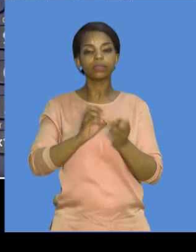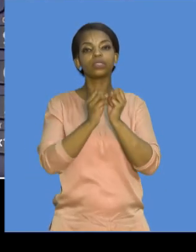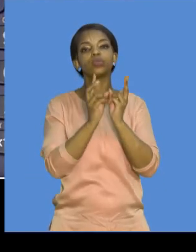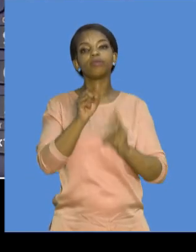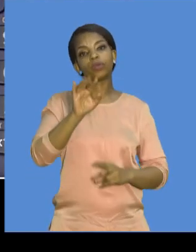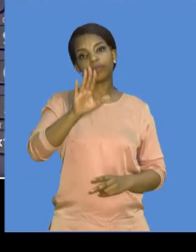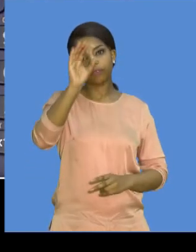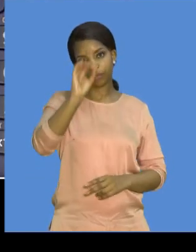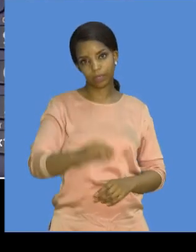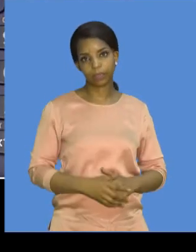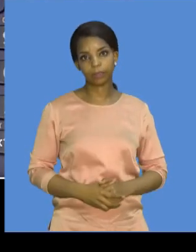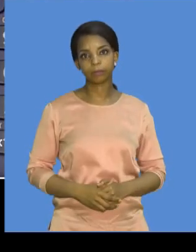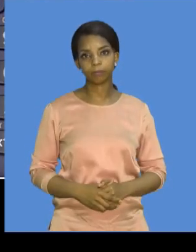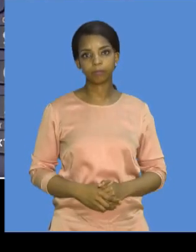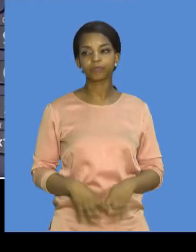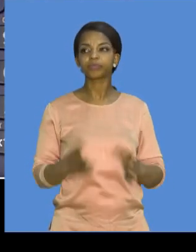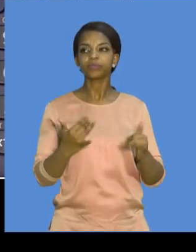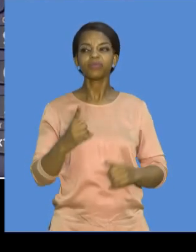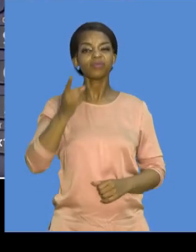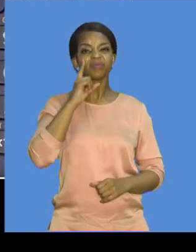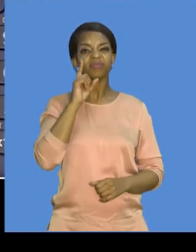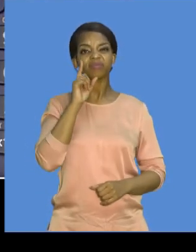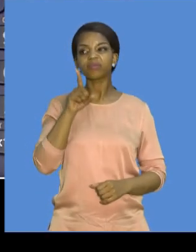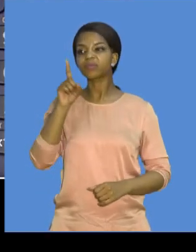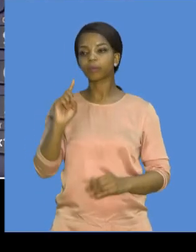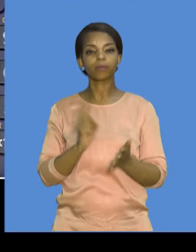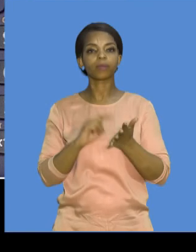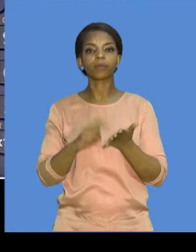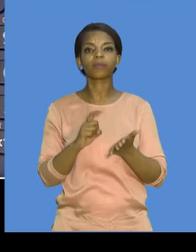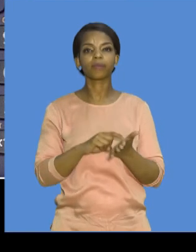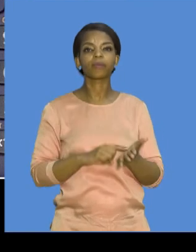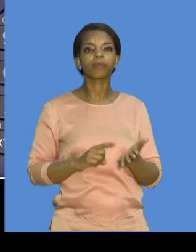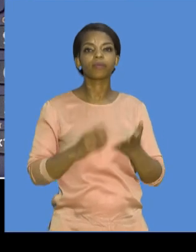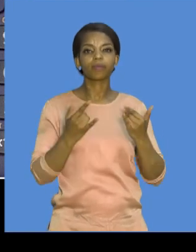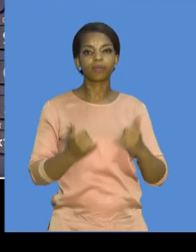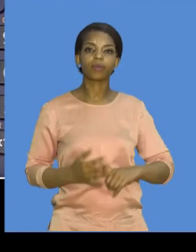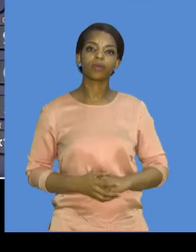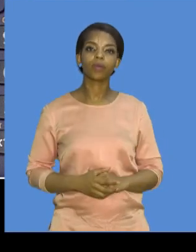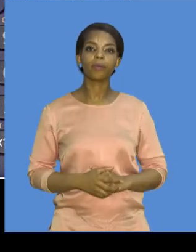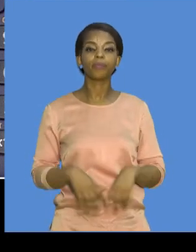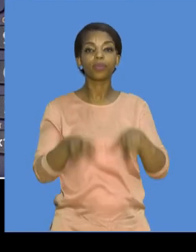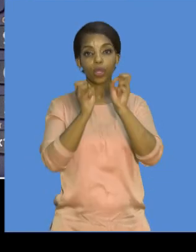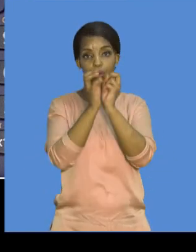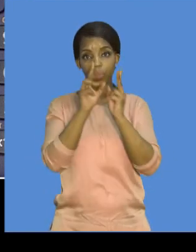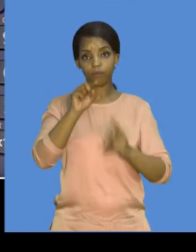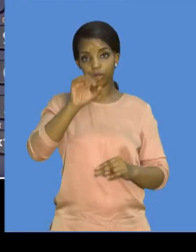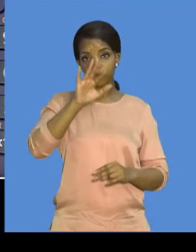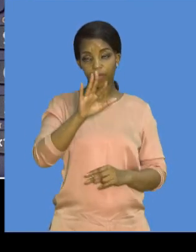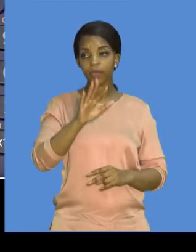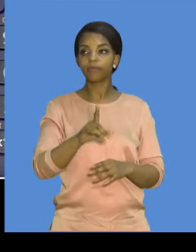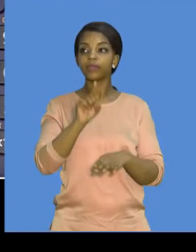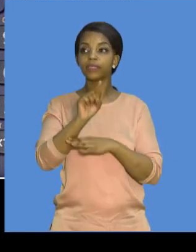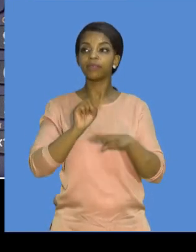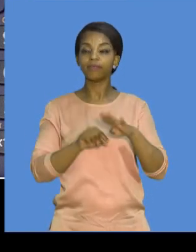at the calculations for this, right? So it will be roughly, I have 12.5, and I will divide